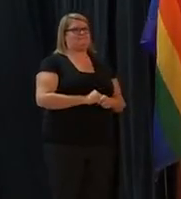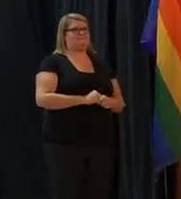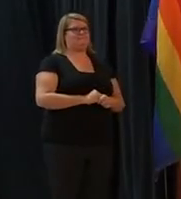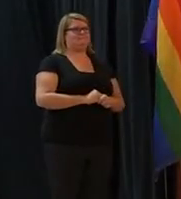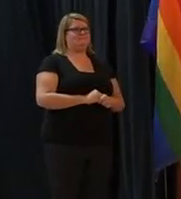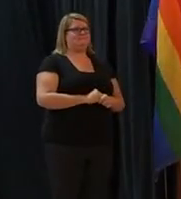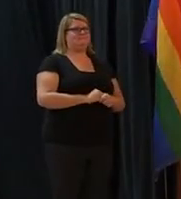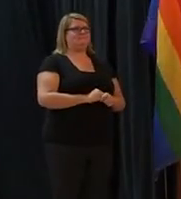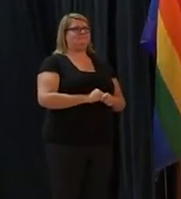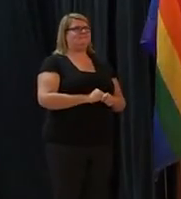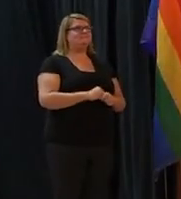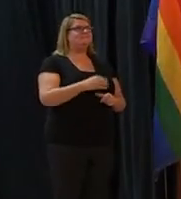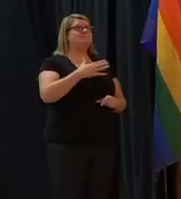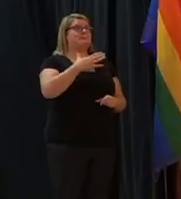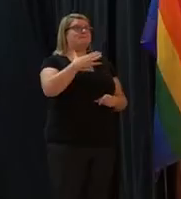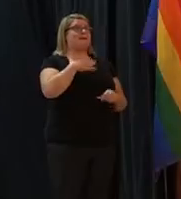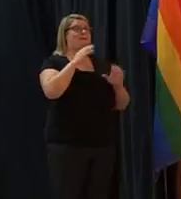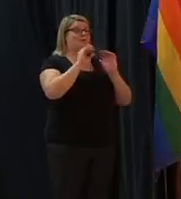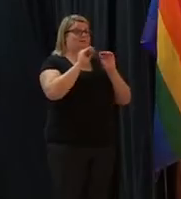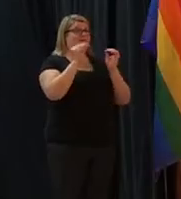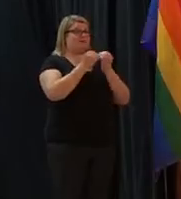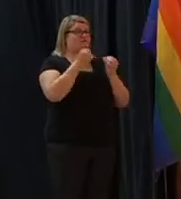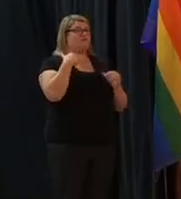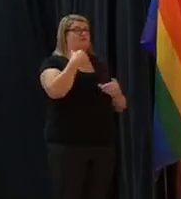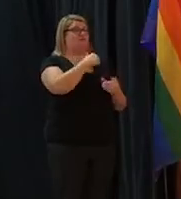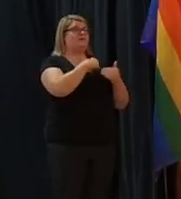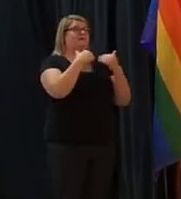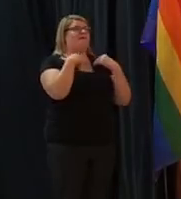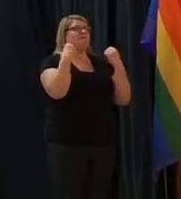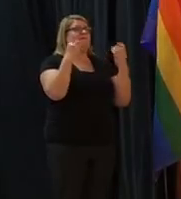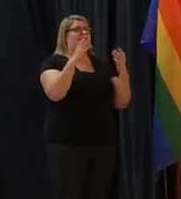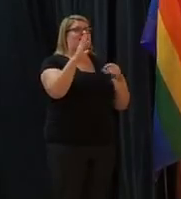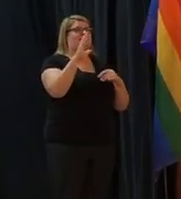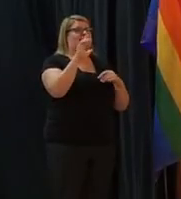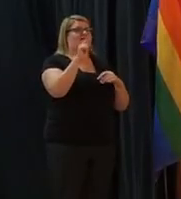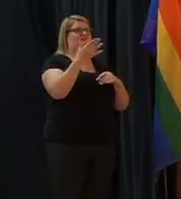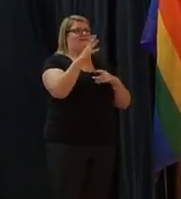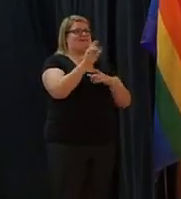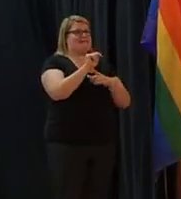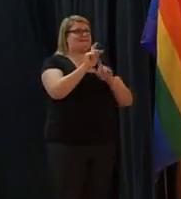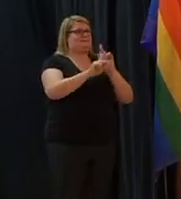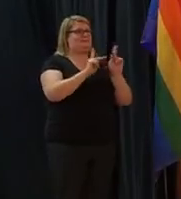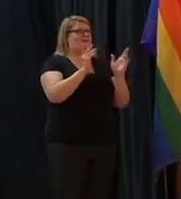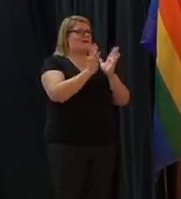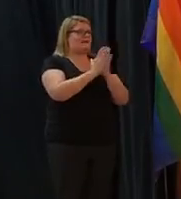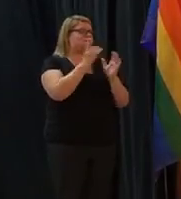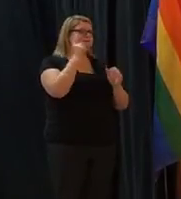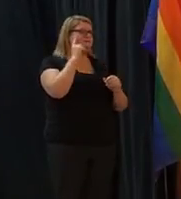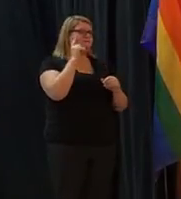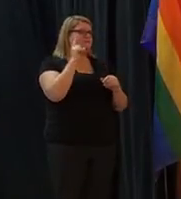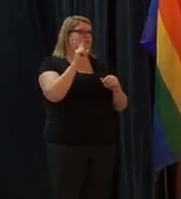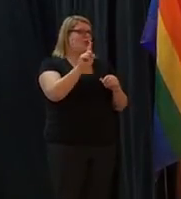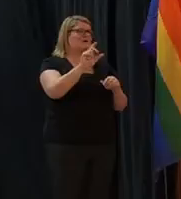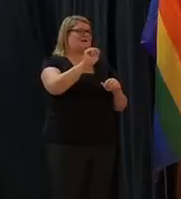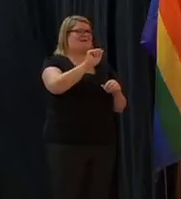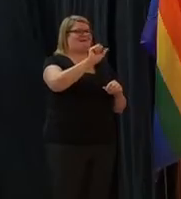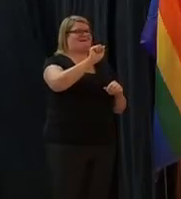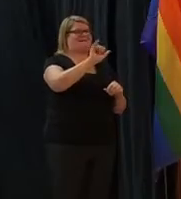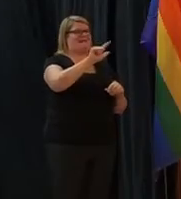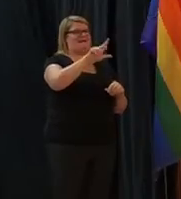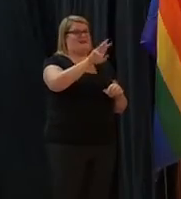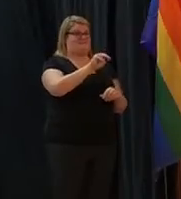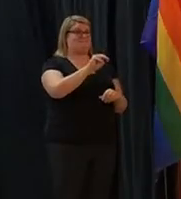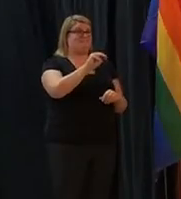I can see through my organization, we have a lot of LGBTs asking for asylum